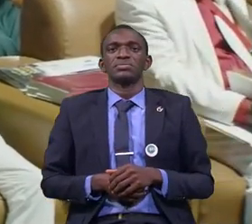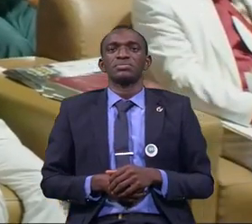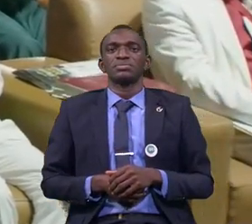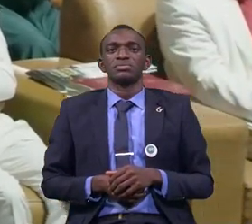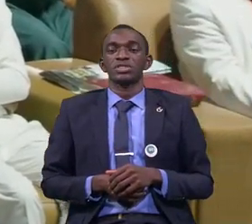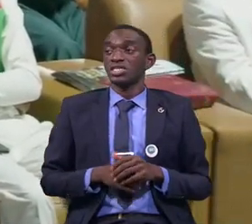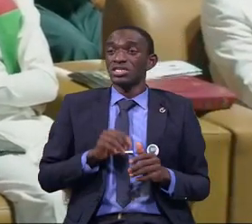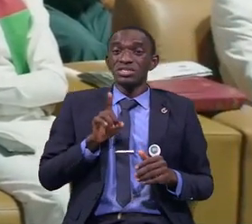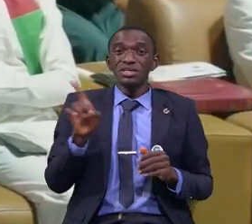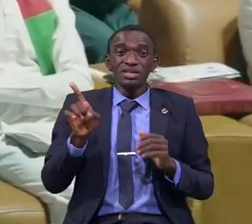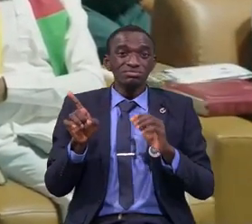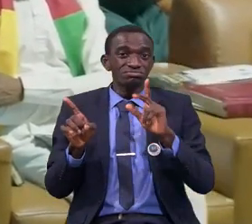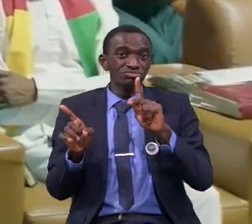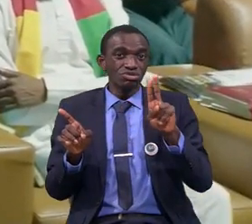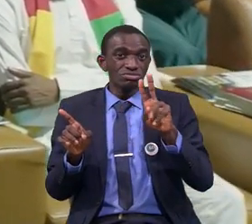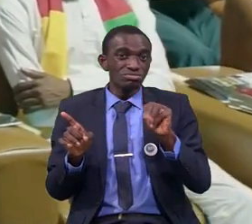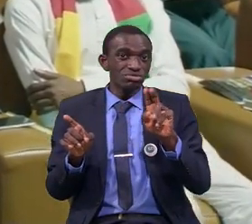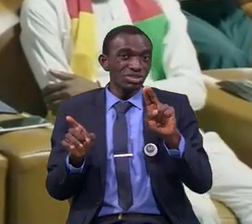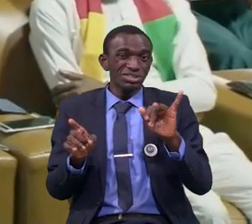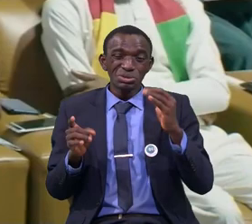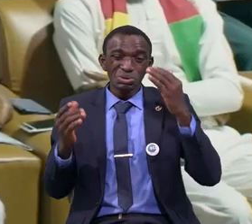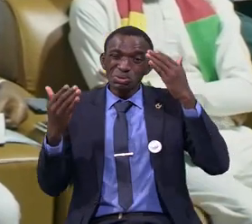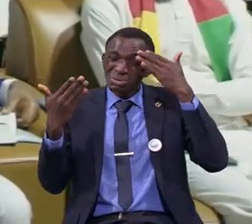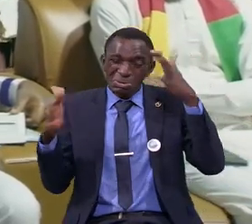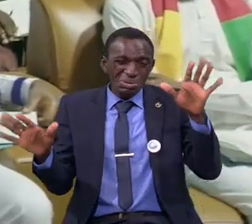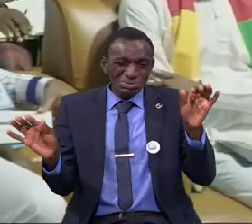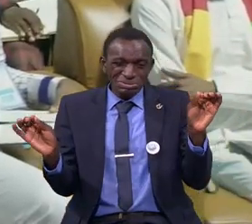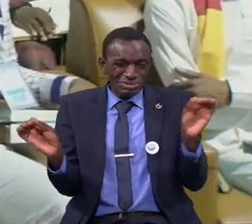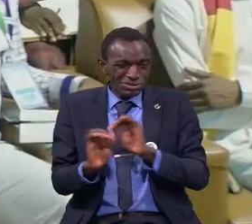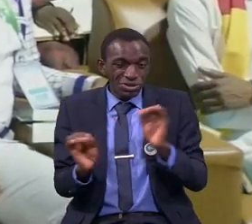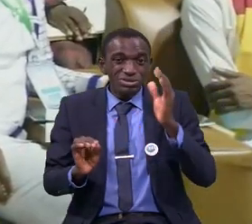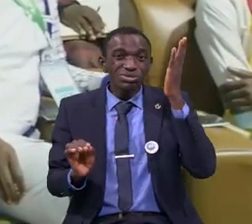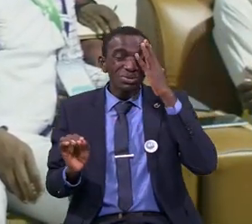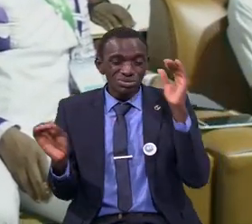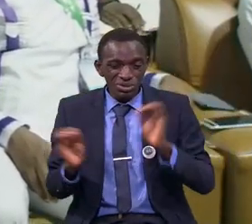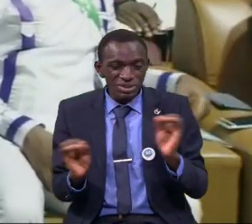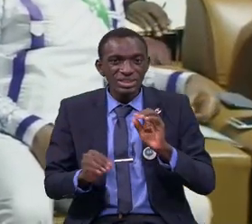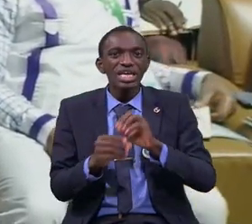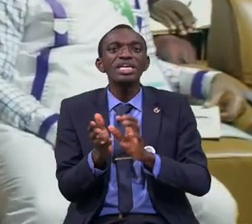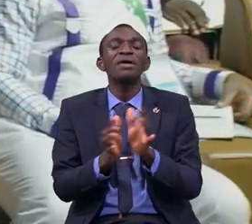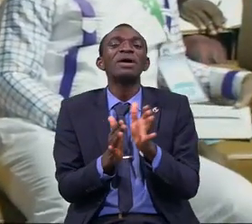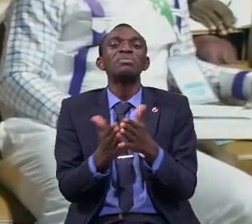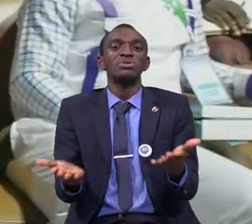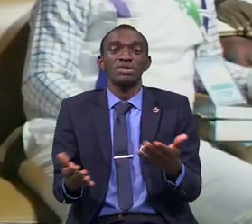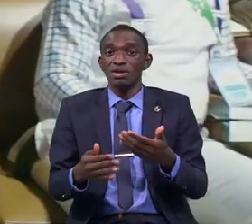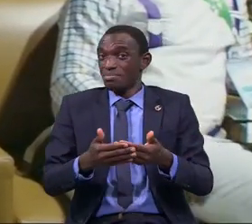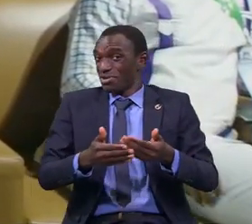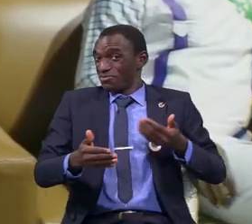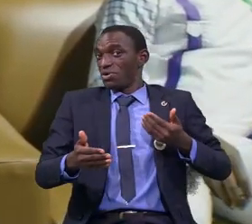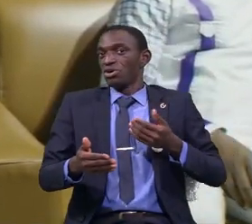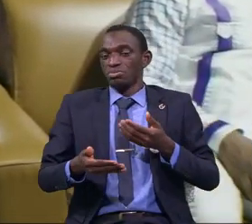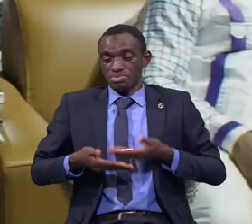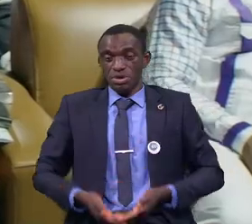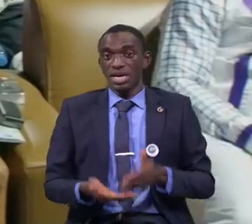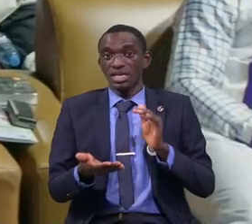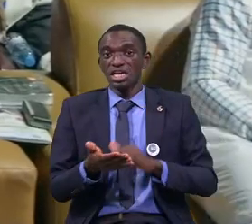I knew nothing in the Bible. Before I was born again, I didn't know